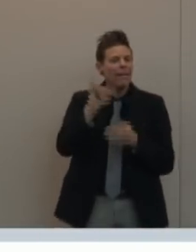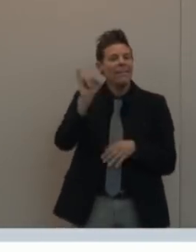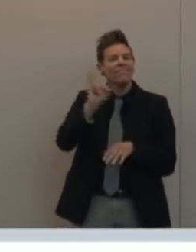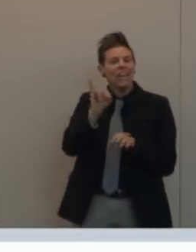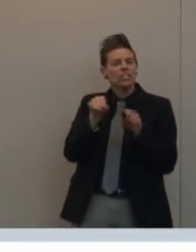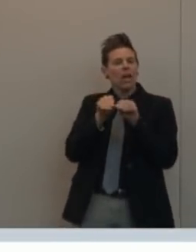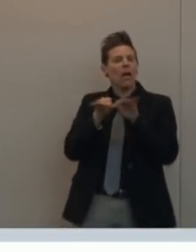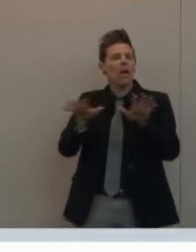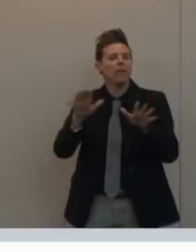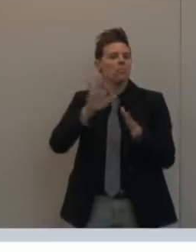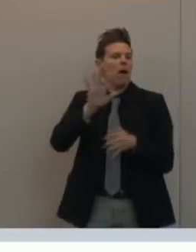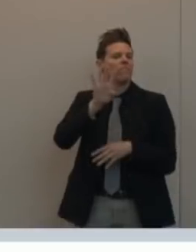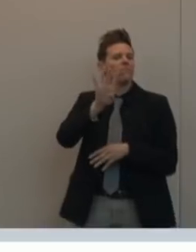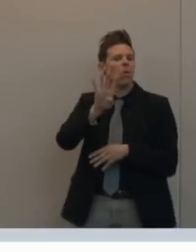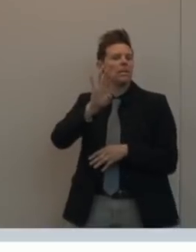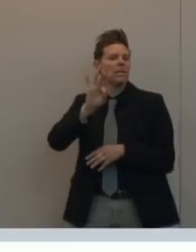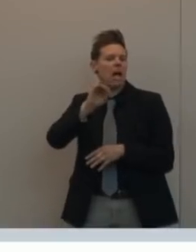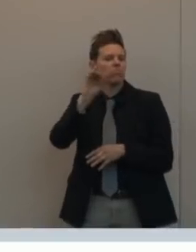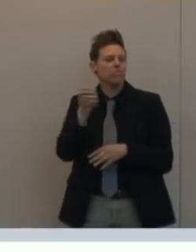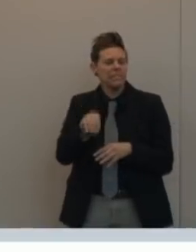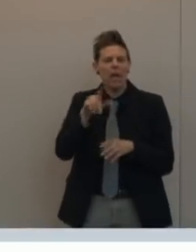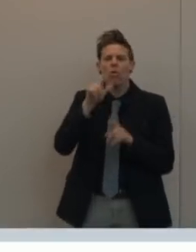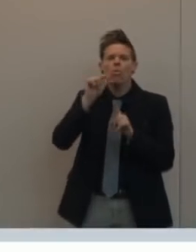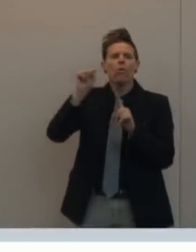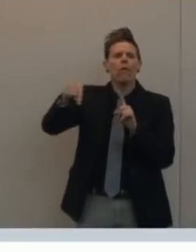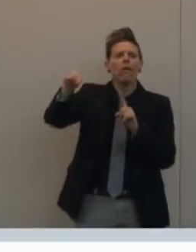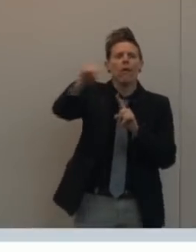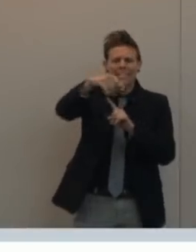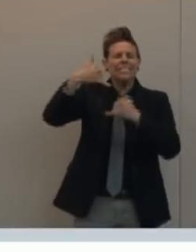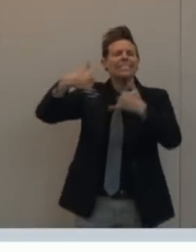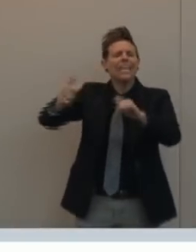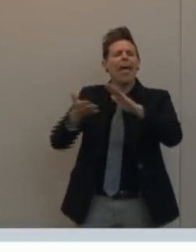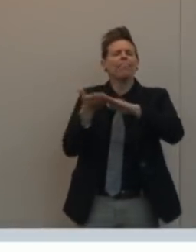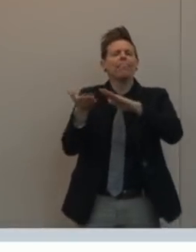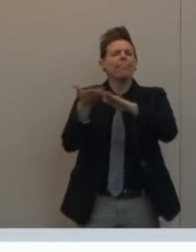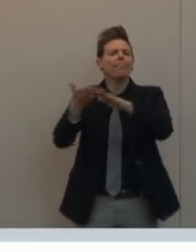of people are out and about. So what we did is and I'd be happy to talk